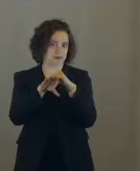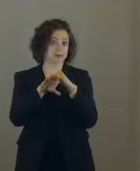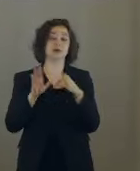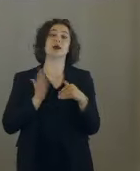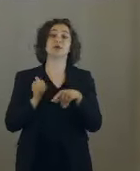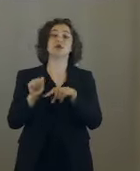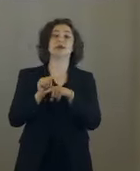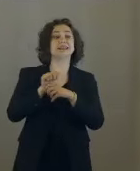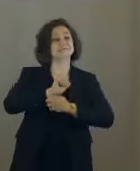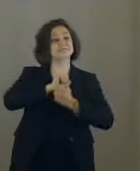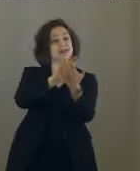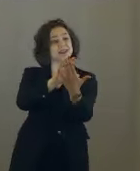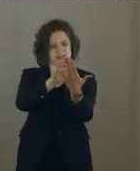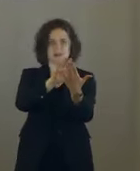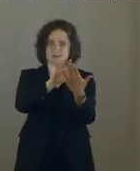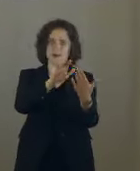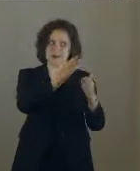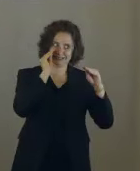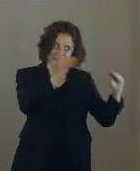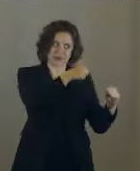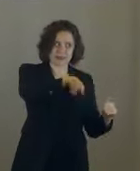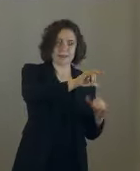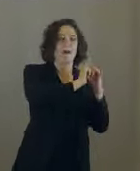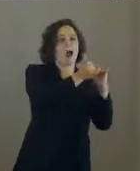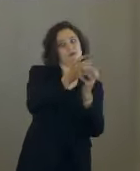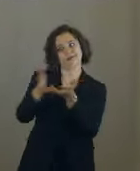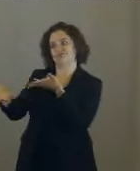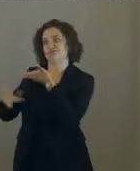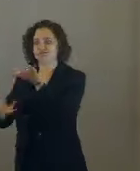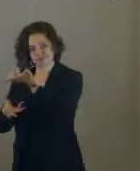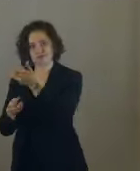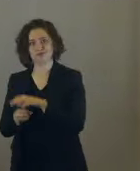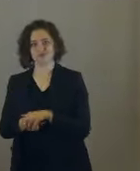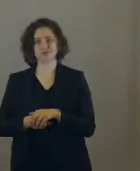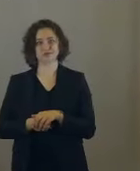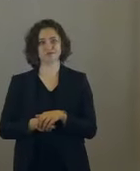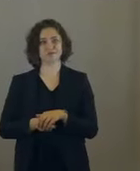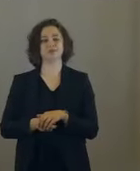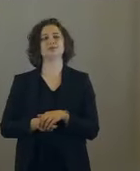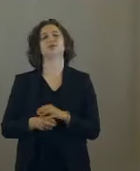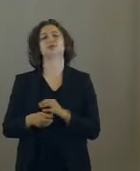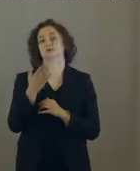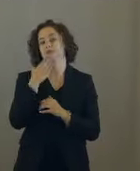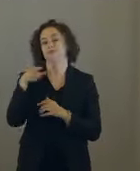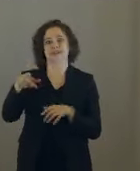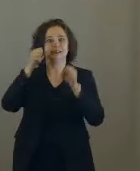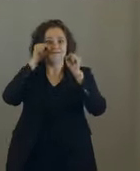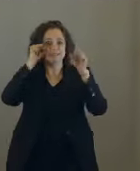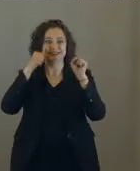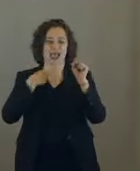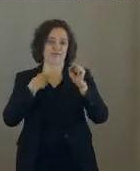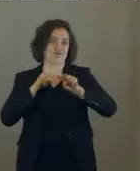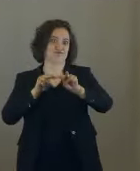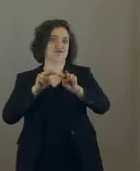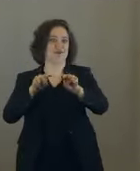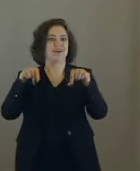fully prepares them to do that. Great. Thank you so much. This is amazing. Thank you. I've been looking forward